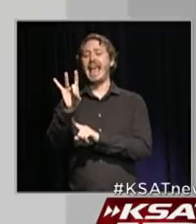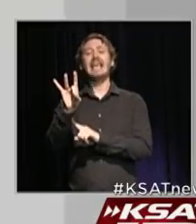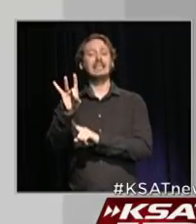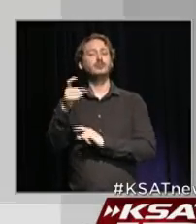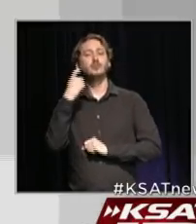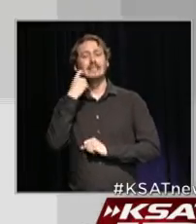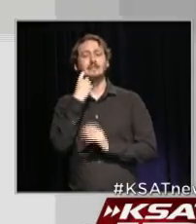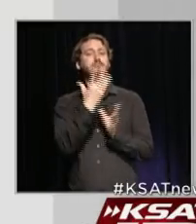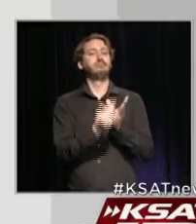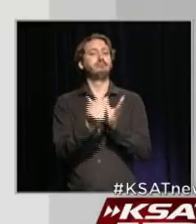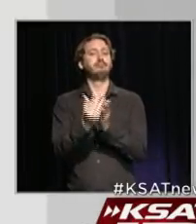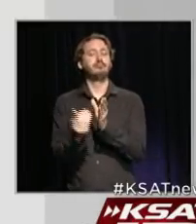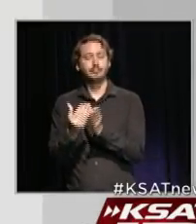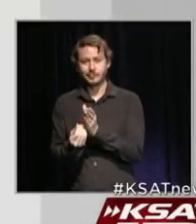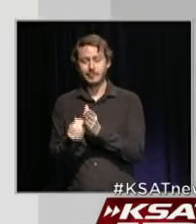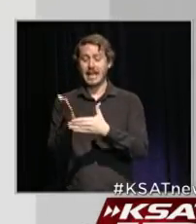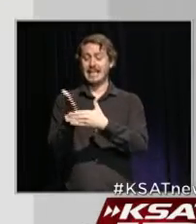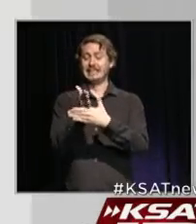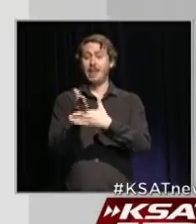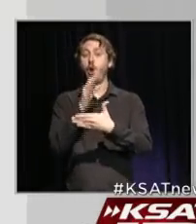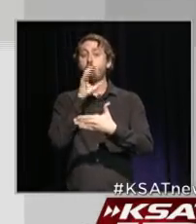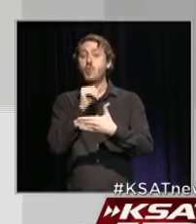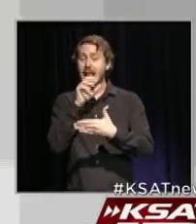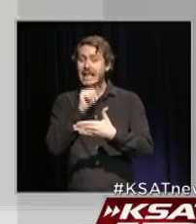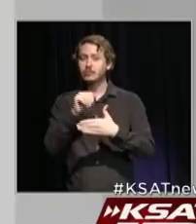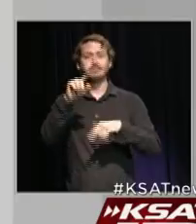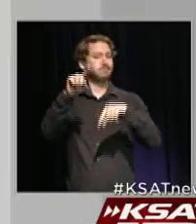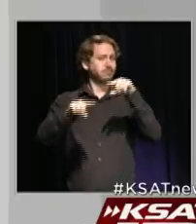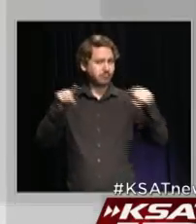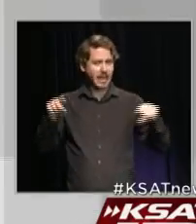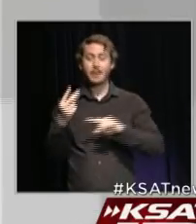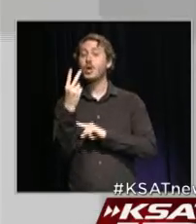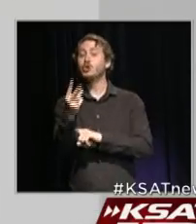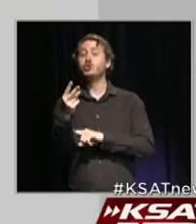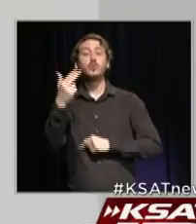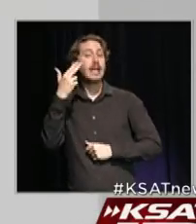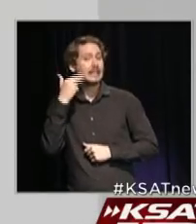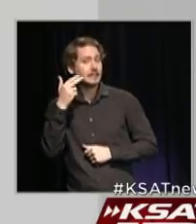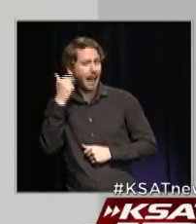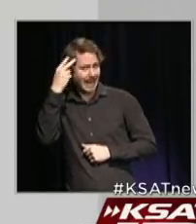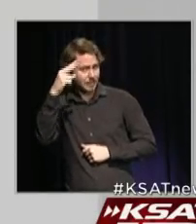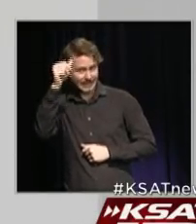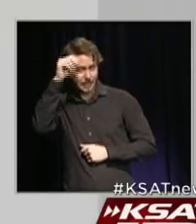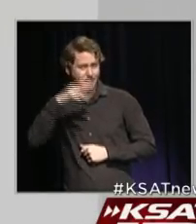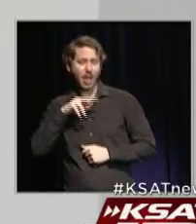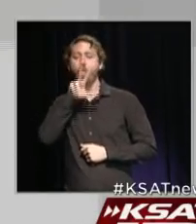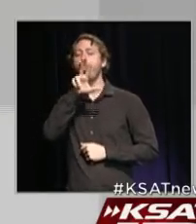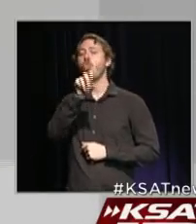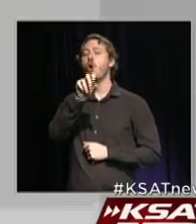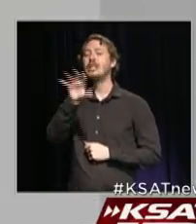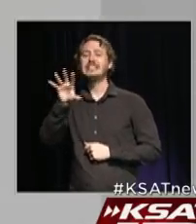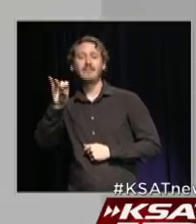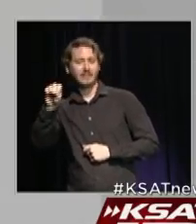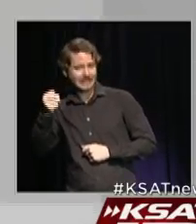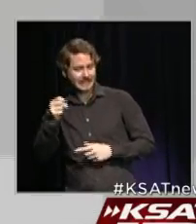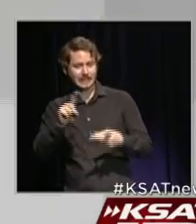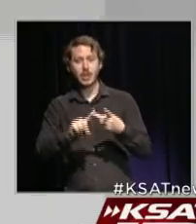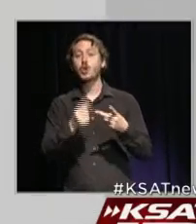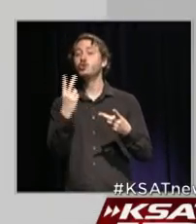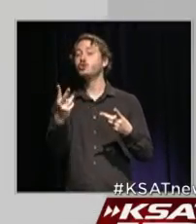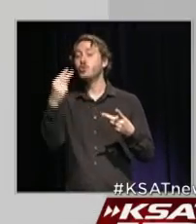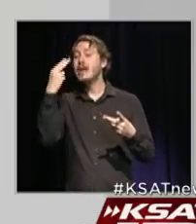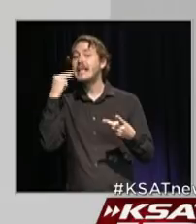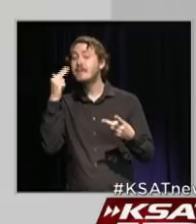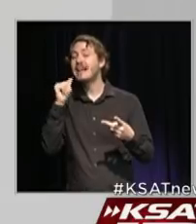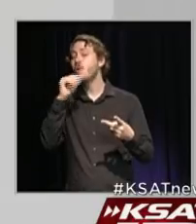tonight of several age ranges and ethnicities, including 2 Hispanic males in their 30s and 50s, 2 Hispanic females in